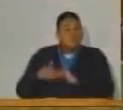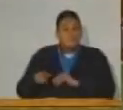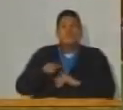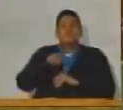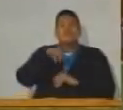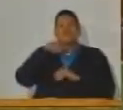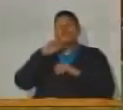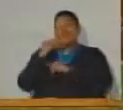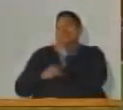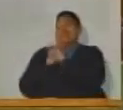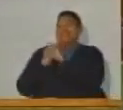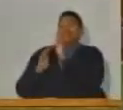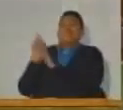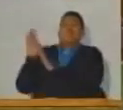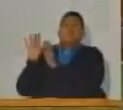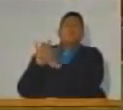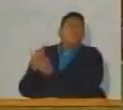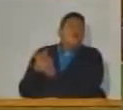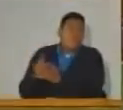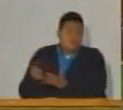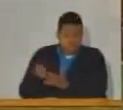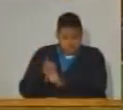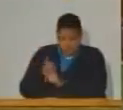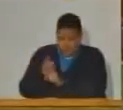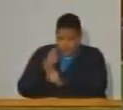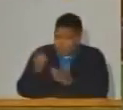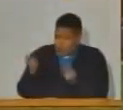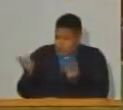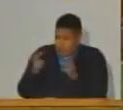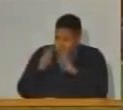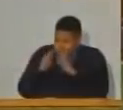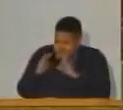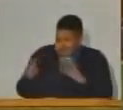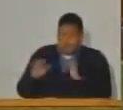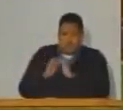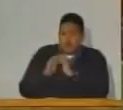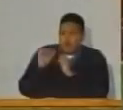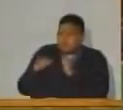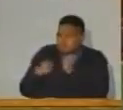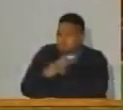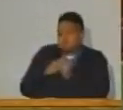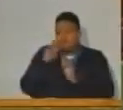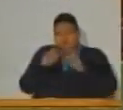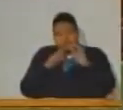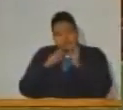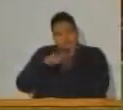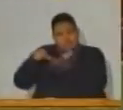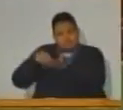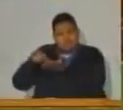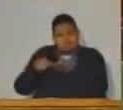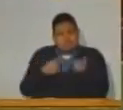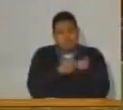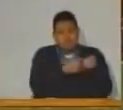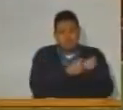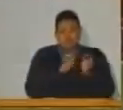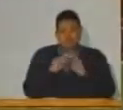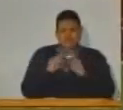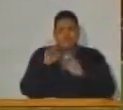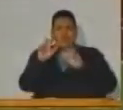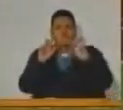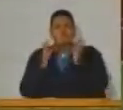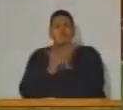Development Partners to examine the investment opportunities and develop a schedule of investments